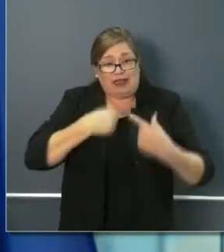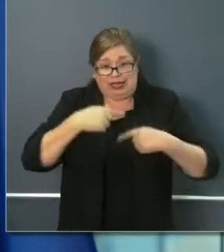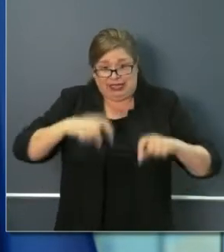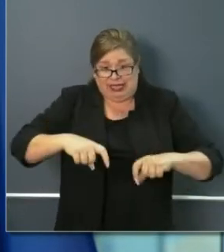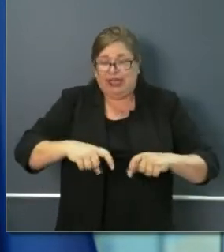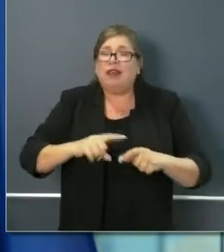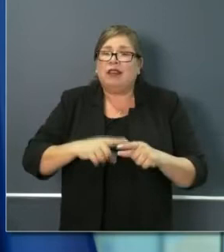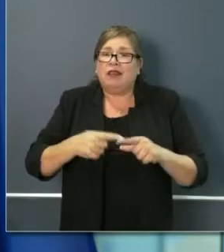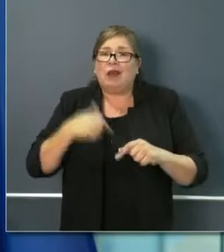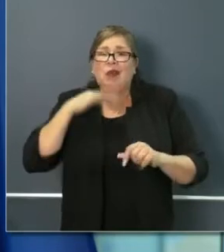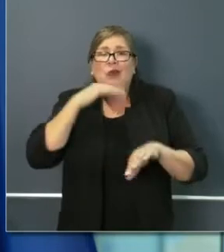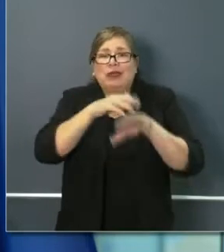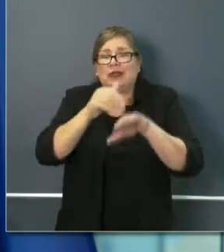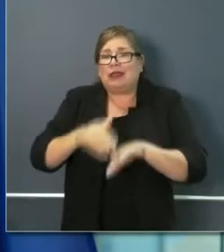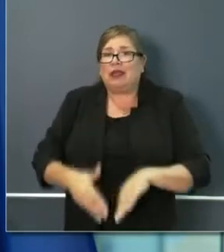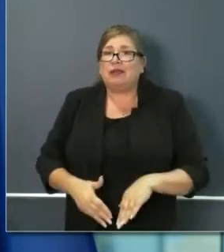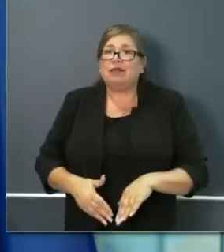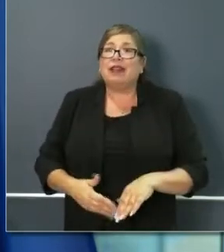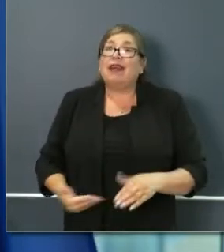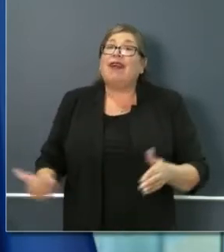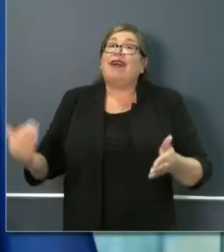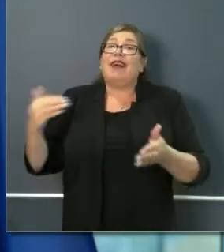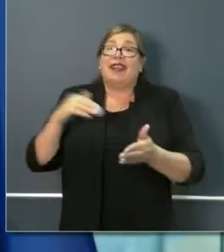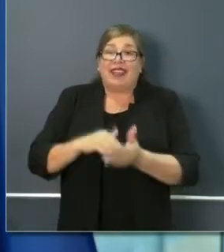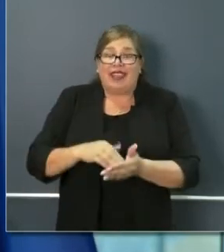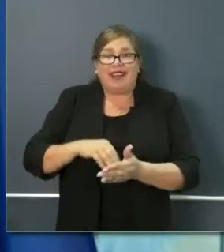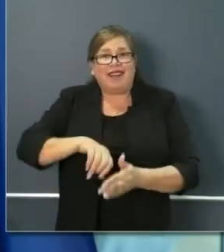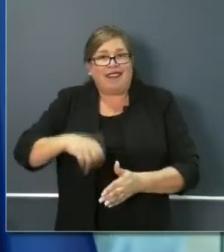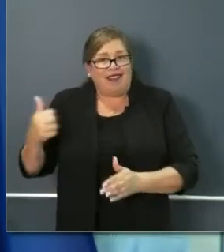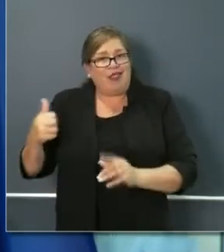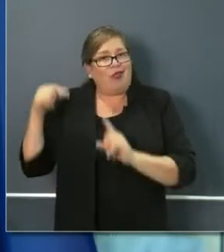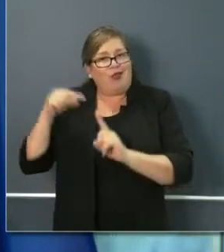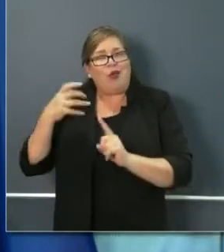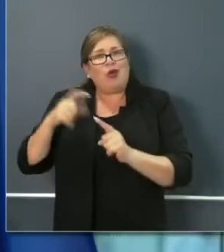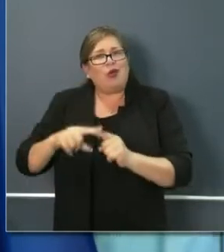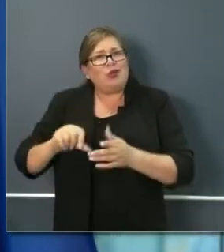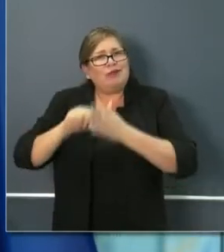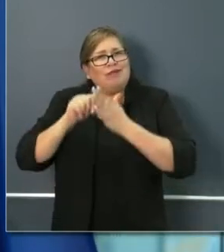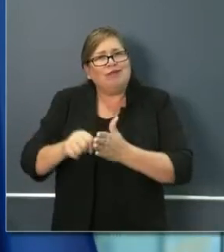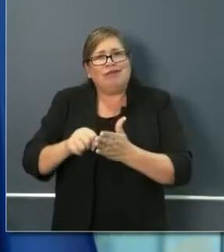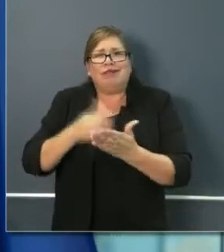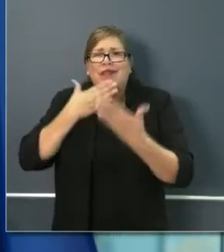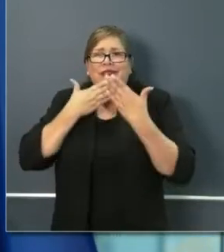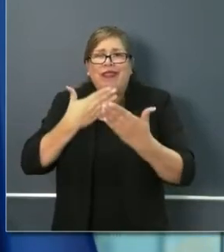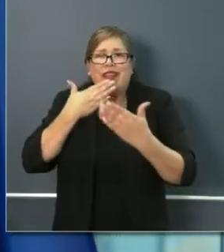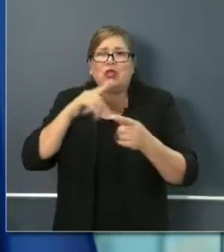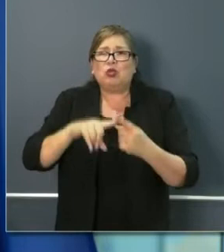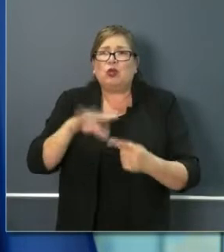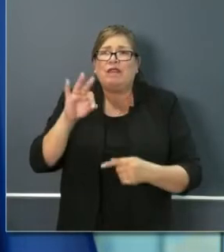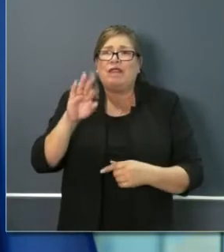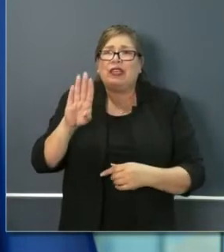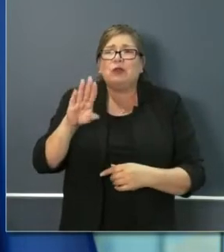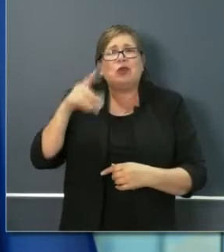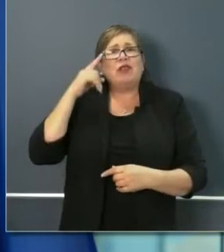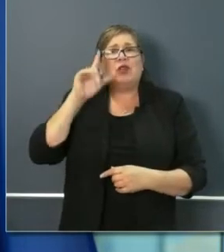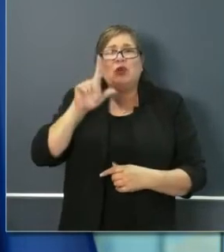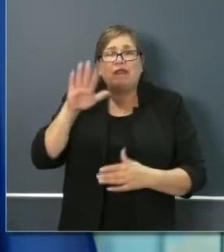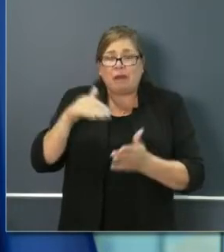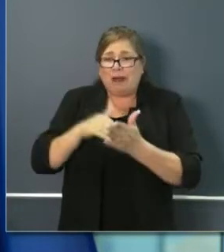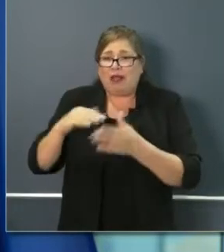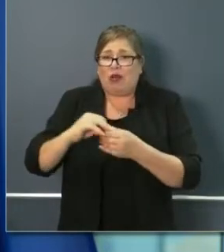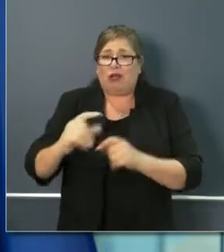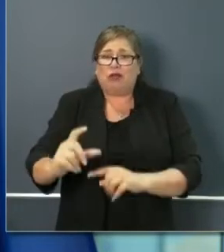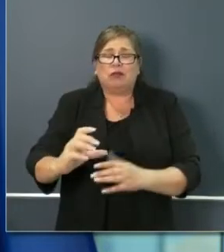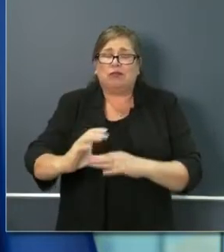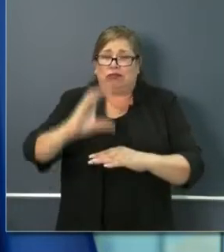million contribution to help with stipends for those same individuals, for accommodations in hotels so they're closer to patients,